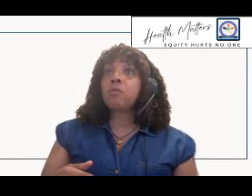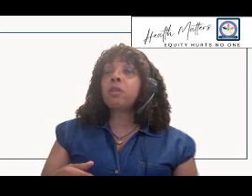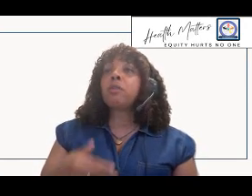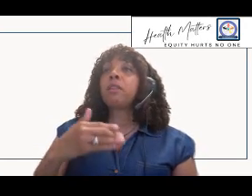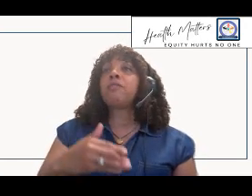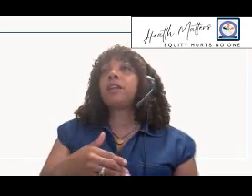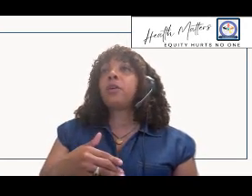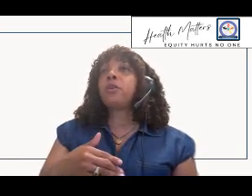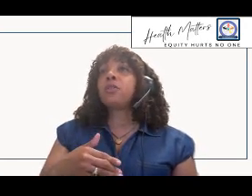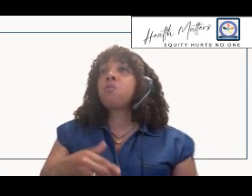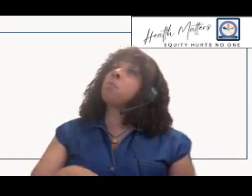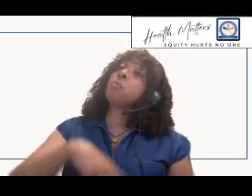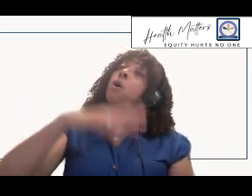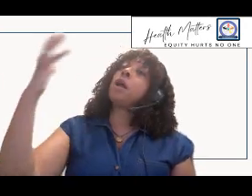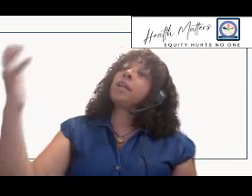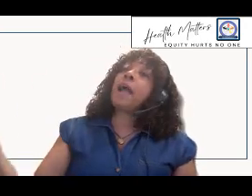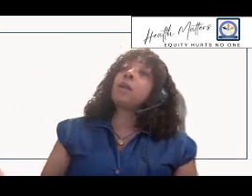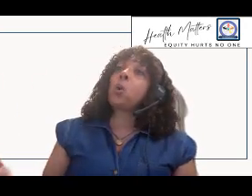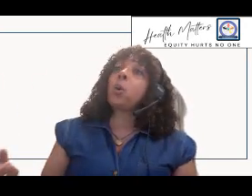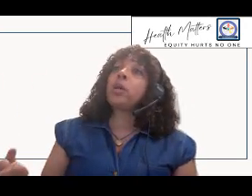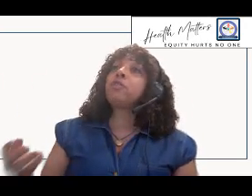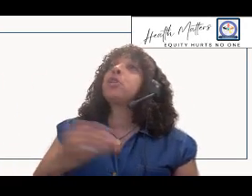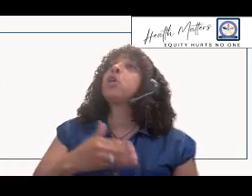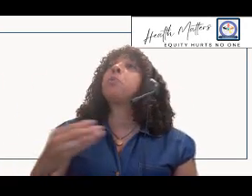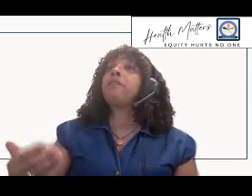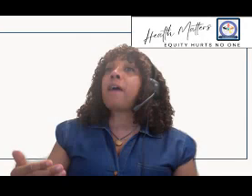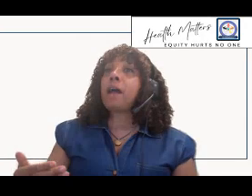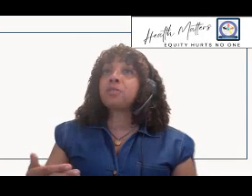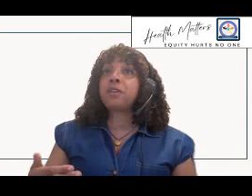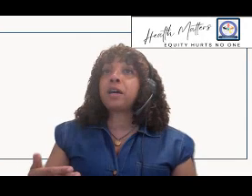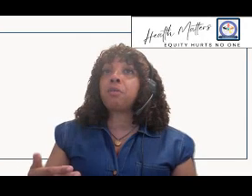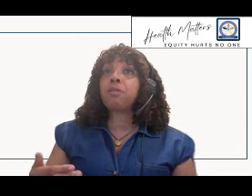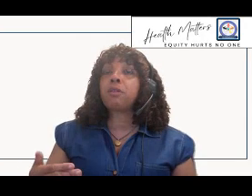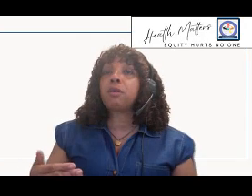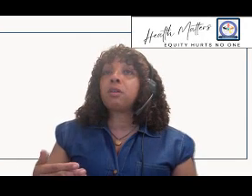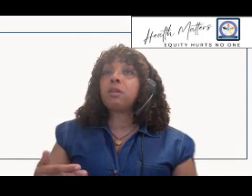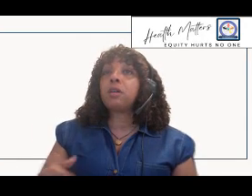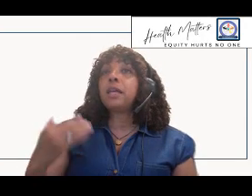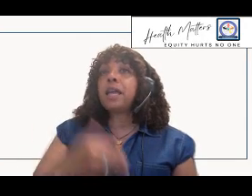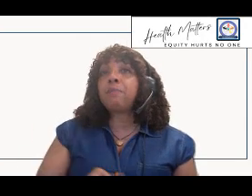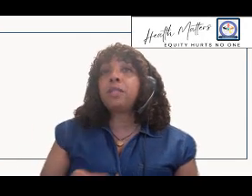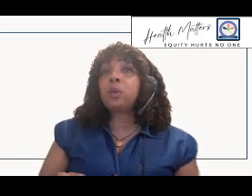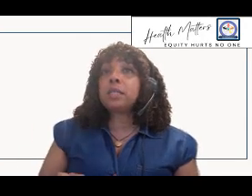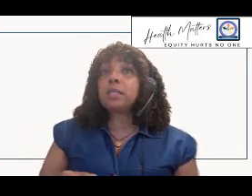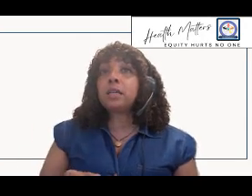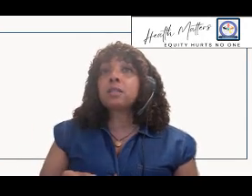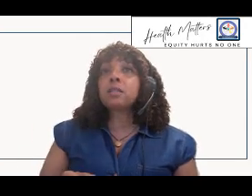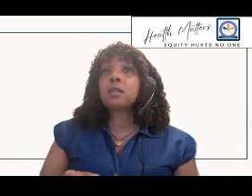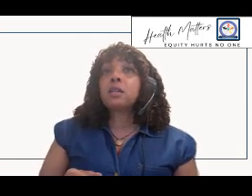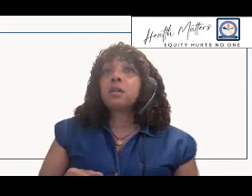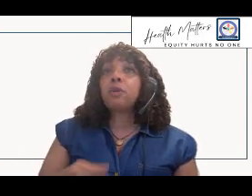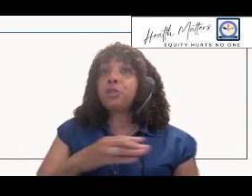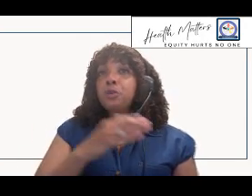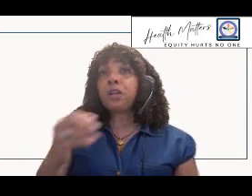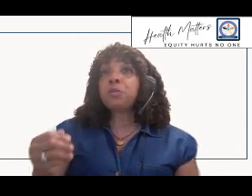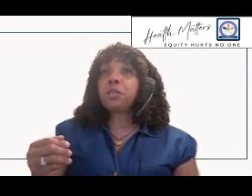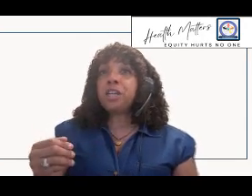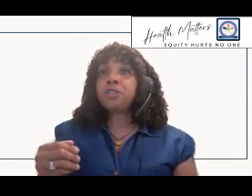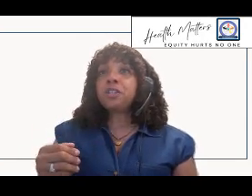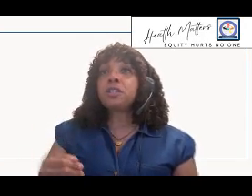and are really relevant under the more broad category of determining factors of health. AB 26,